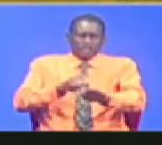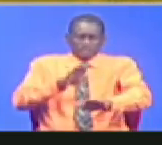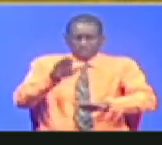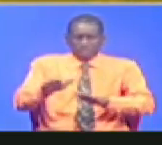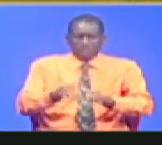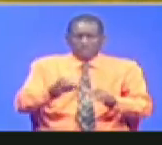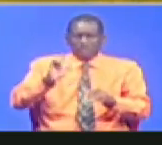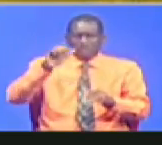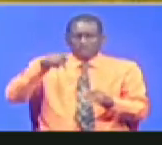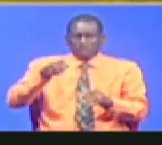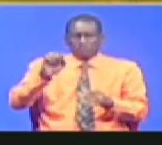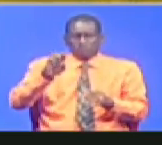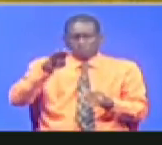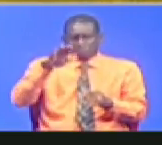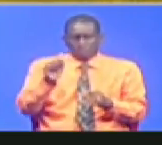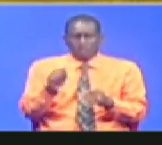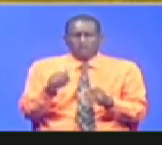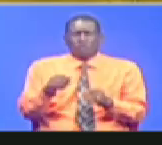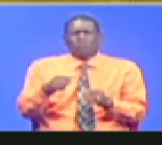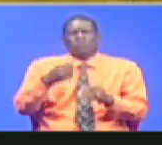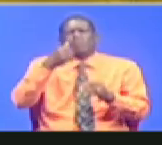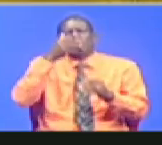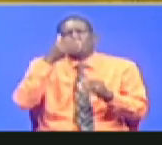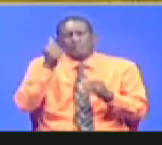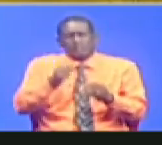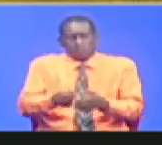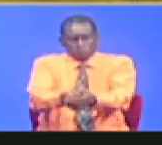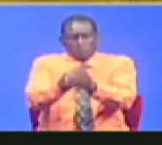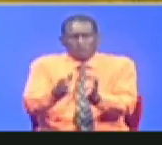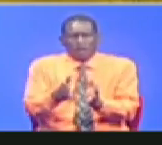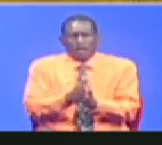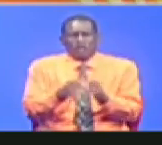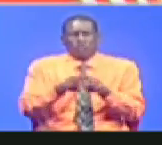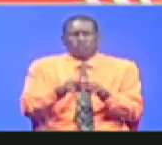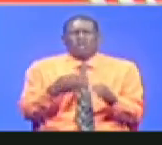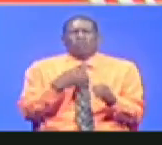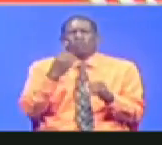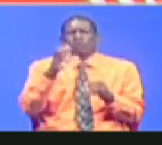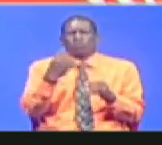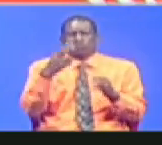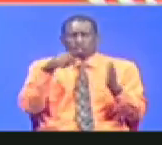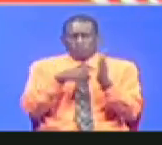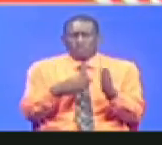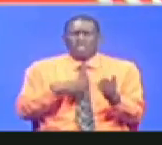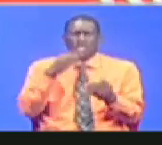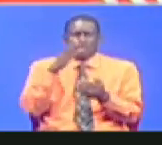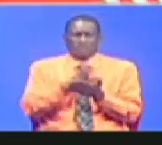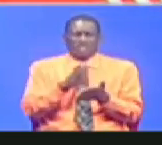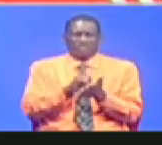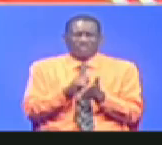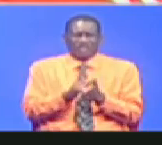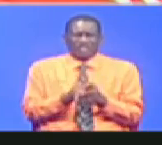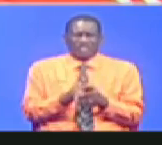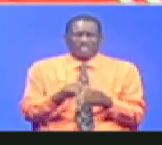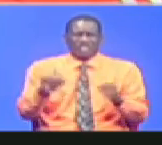Chepchumba starred in the African Games where Kenya bagged gold and at the World Cup where she was Kenya's top scorer with 102 points. I believe that it's